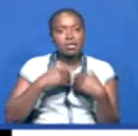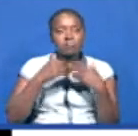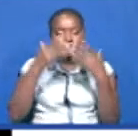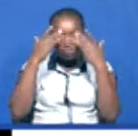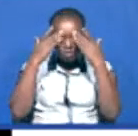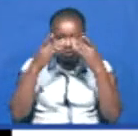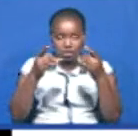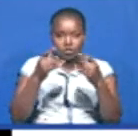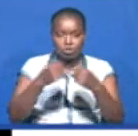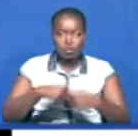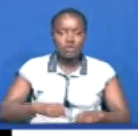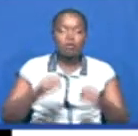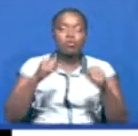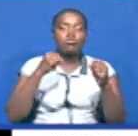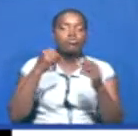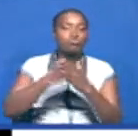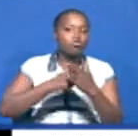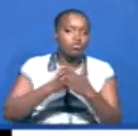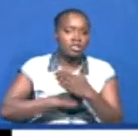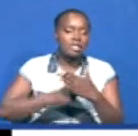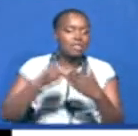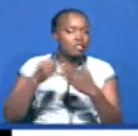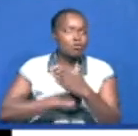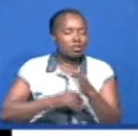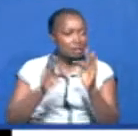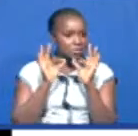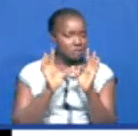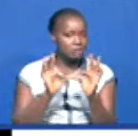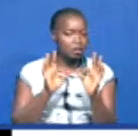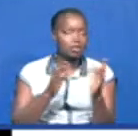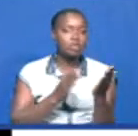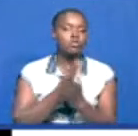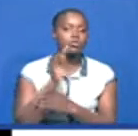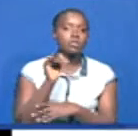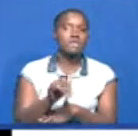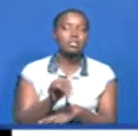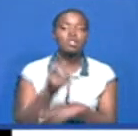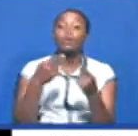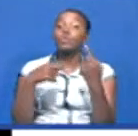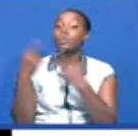able to fight, and fight smart, and ensure that we win.